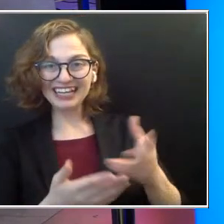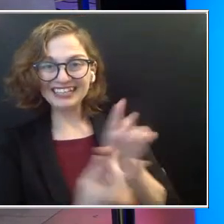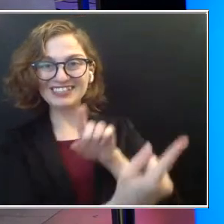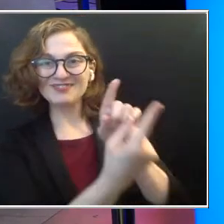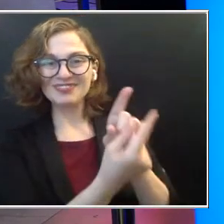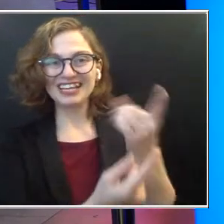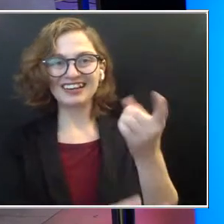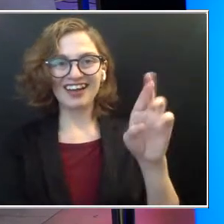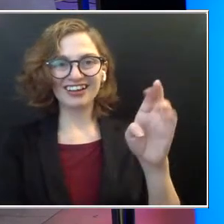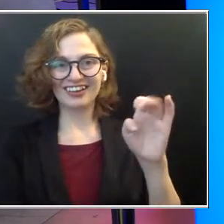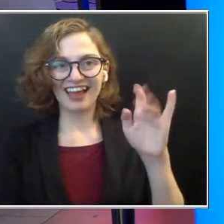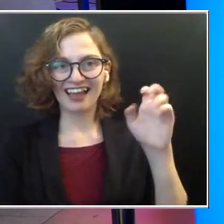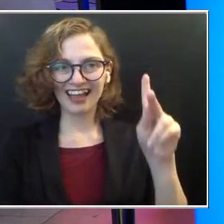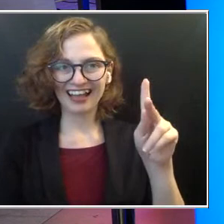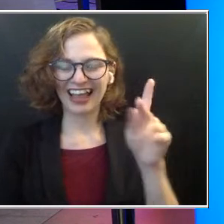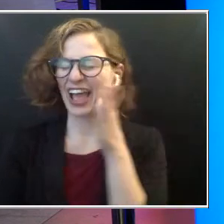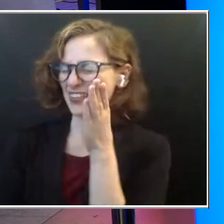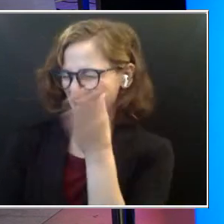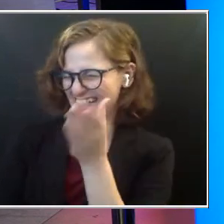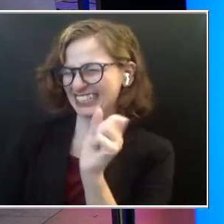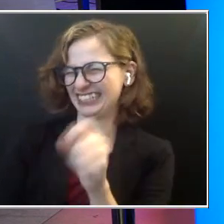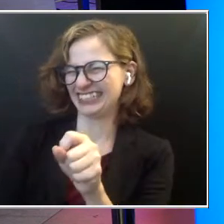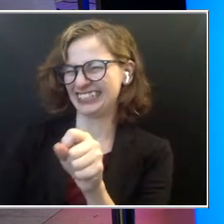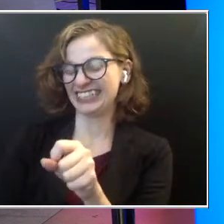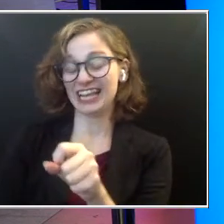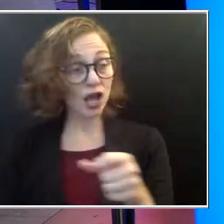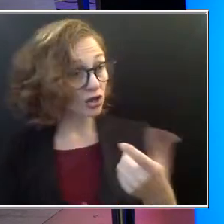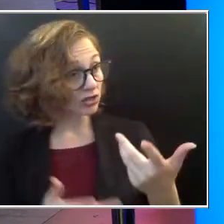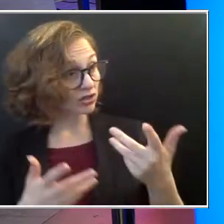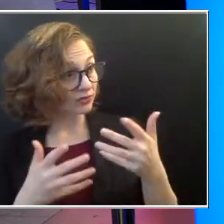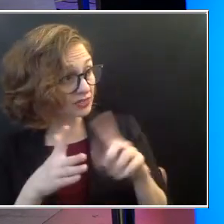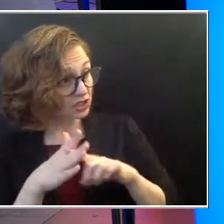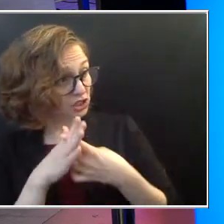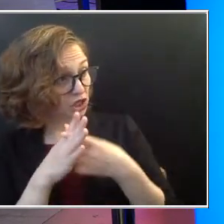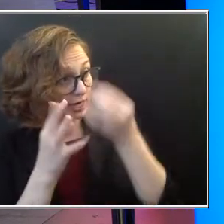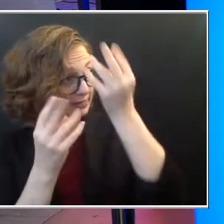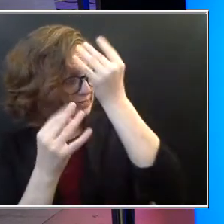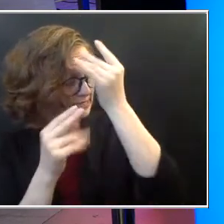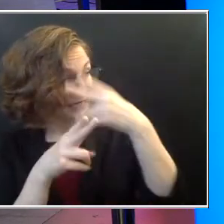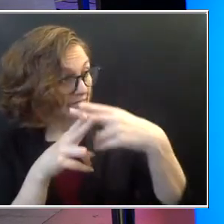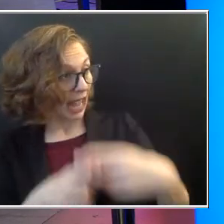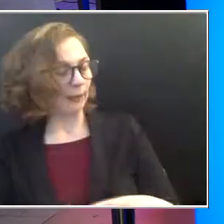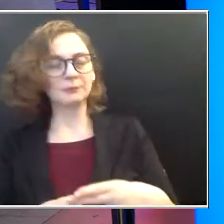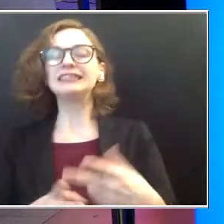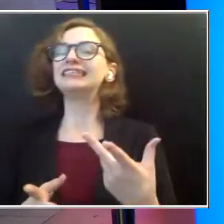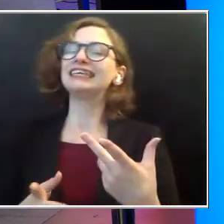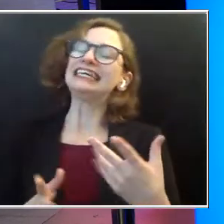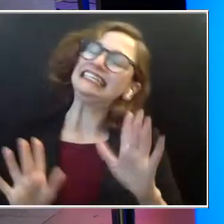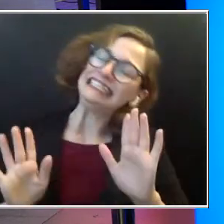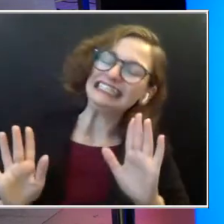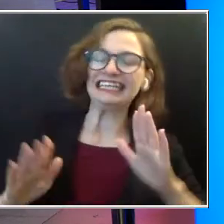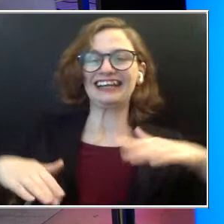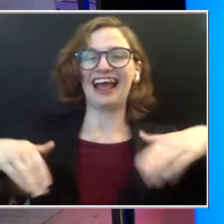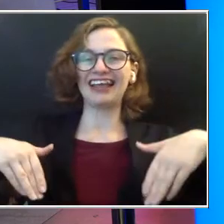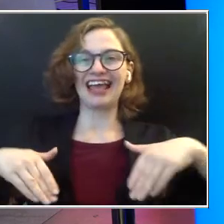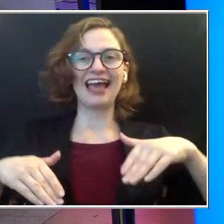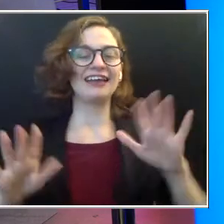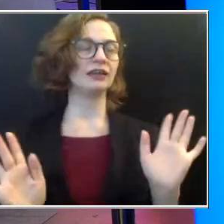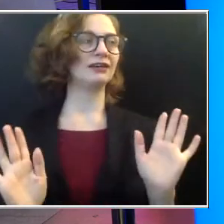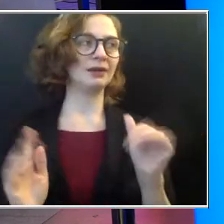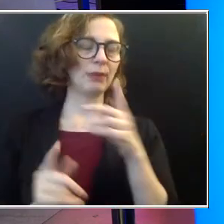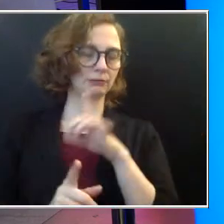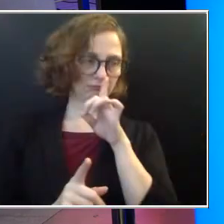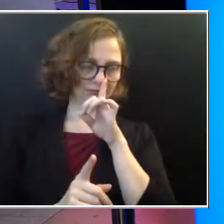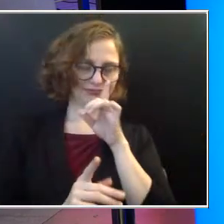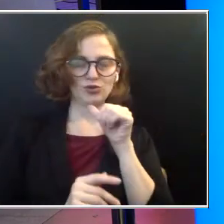names? No, we've thought about names. Don't tell anyone ahead of time because everybody has an opinion. That's good advice. That's good advice. Don't do that. Dr. Surface,